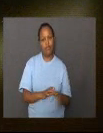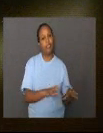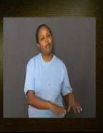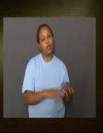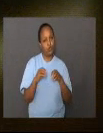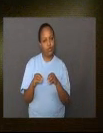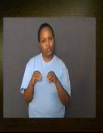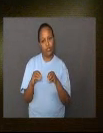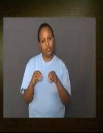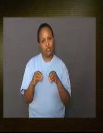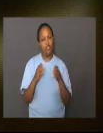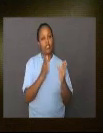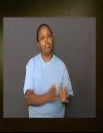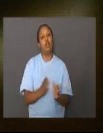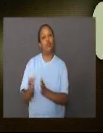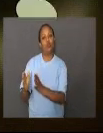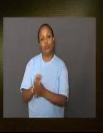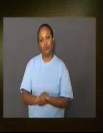Students, let's get ready.